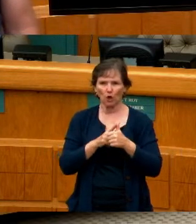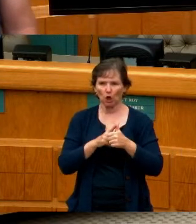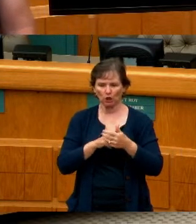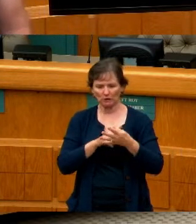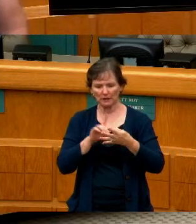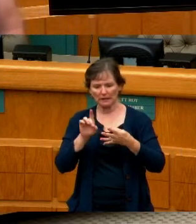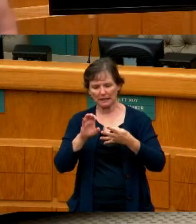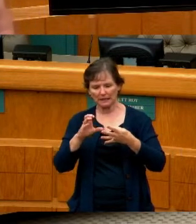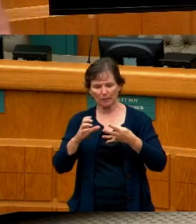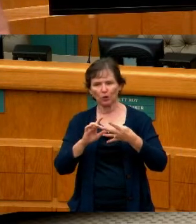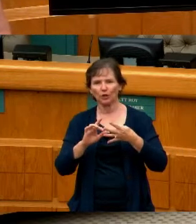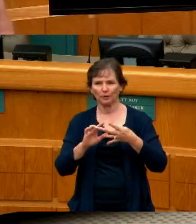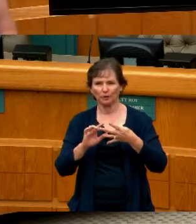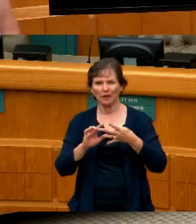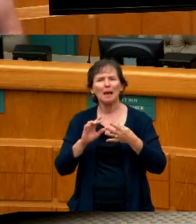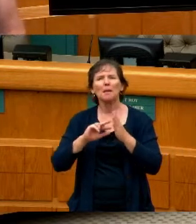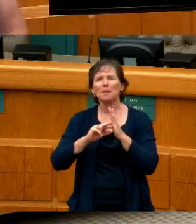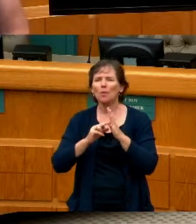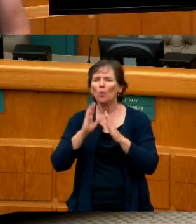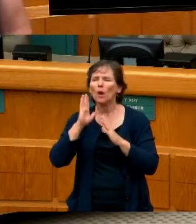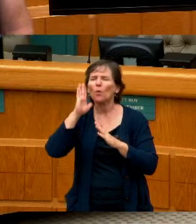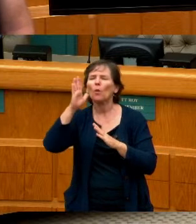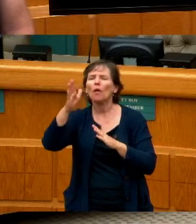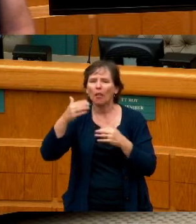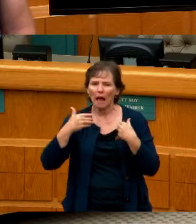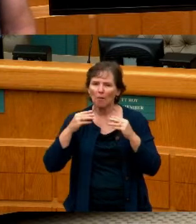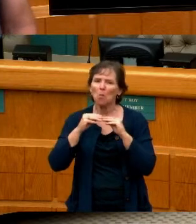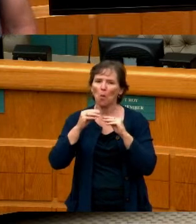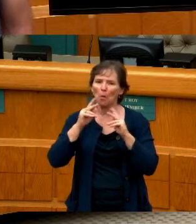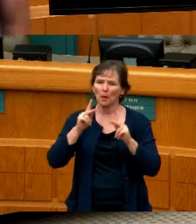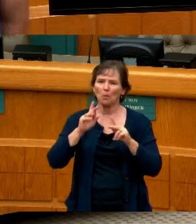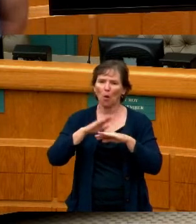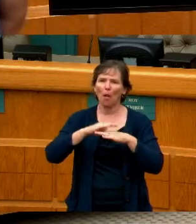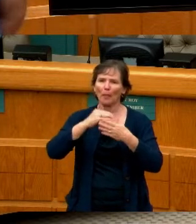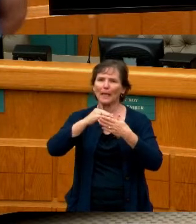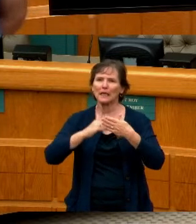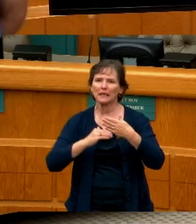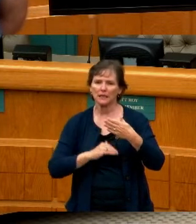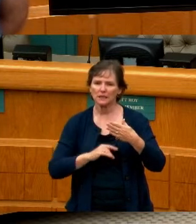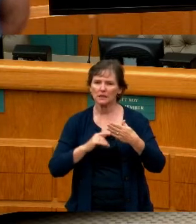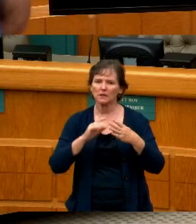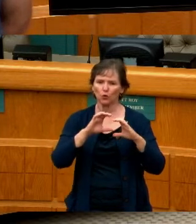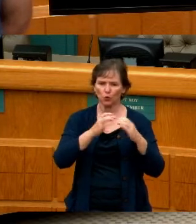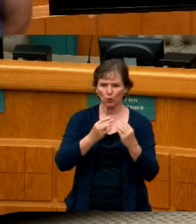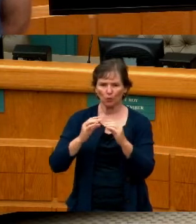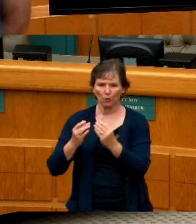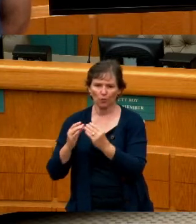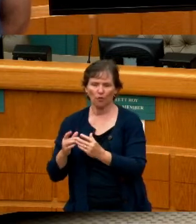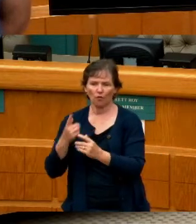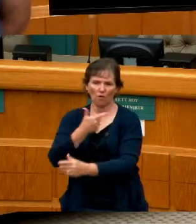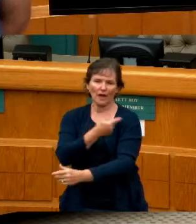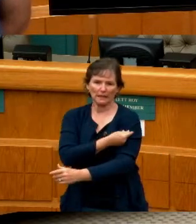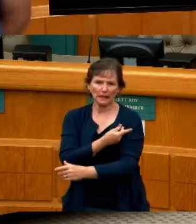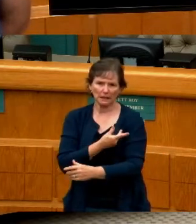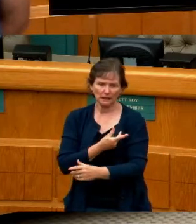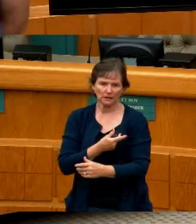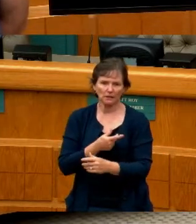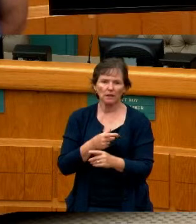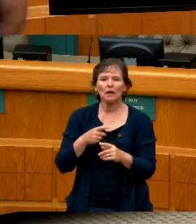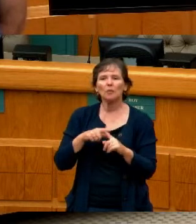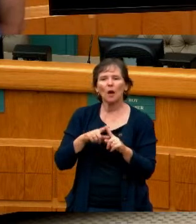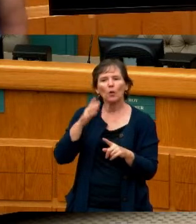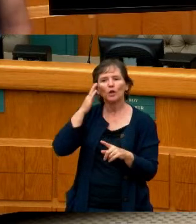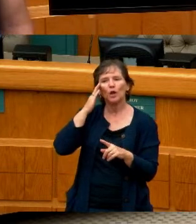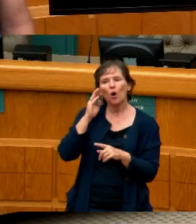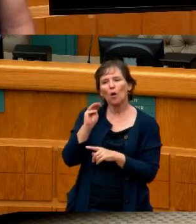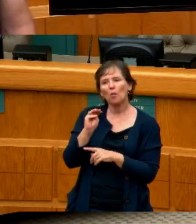those. For the phase 1 priority groups that we went through, they are not on the list. But that doesn't mean that there's not going to